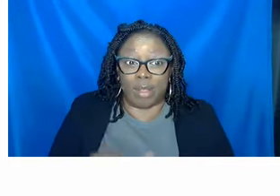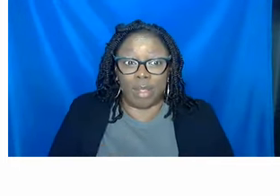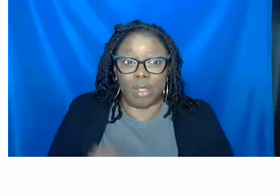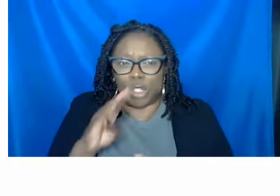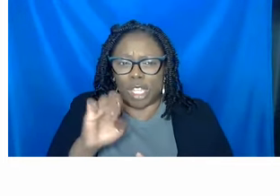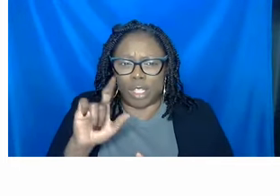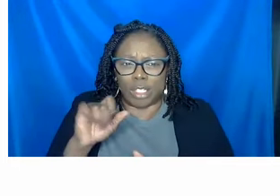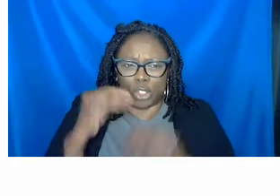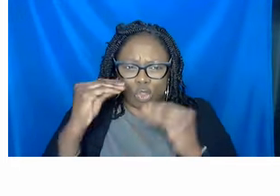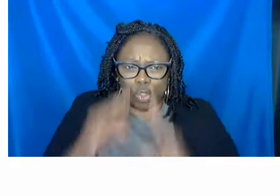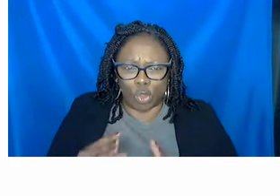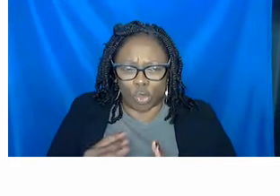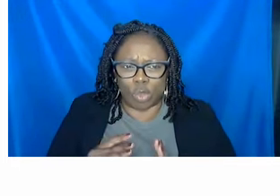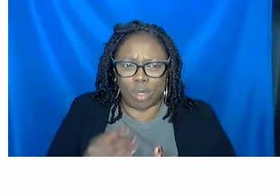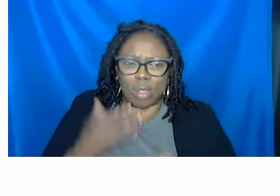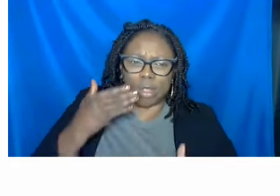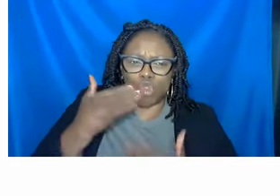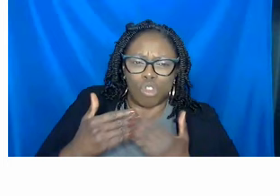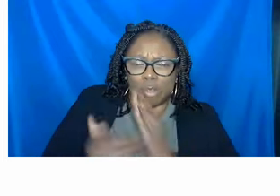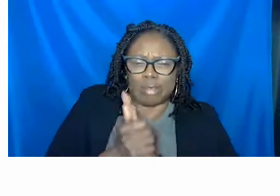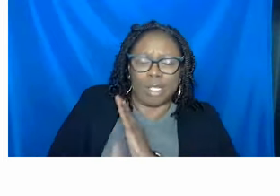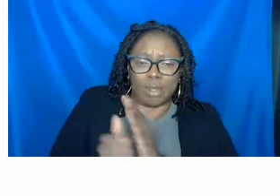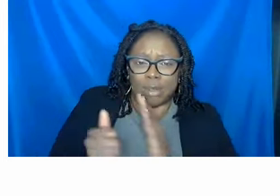Hollywood actress. This goes to Lorena. Is Lorena there?